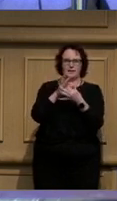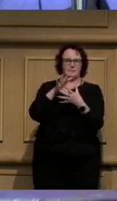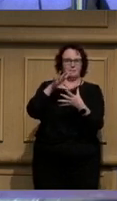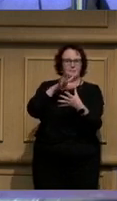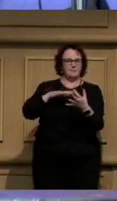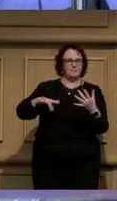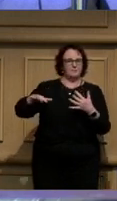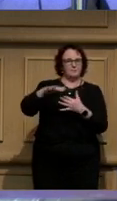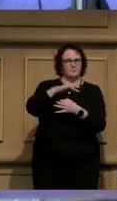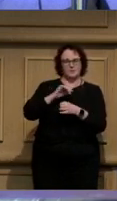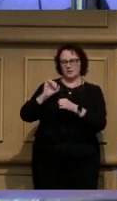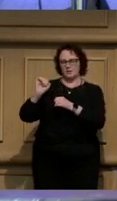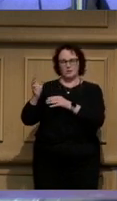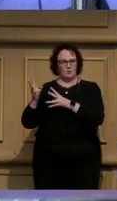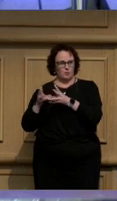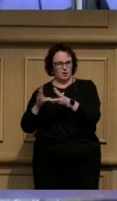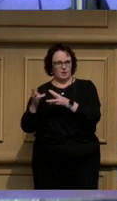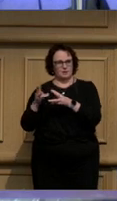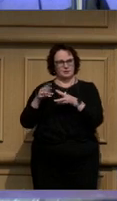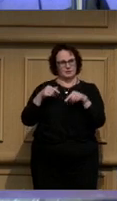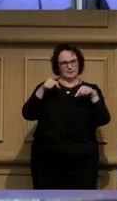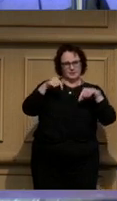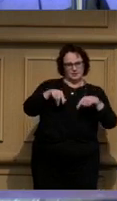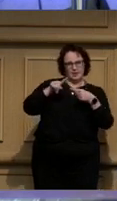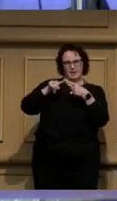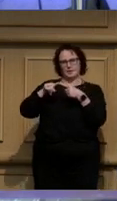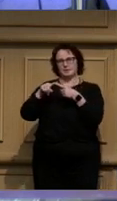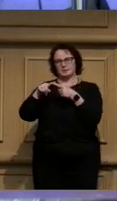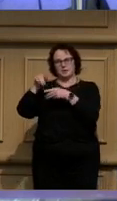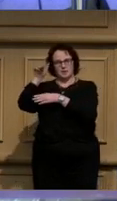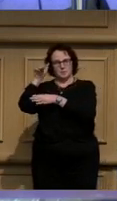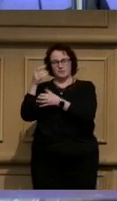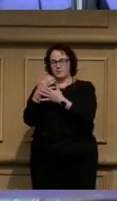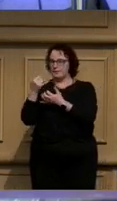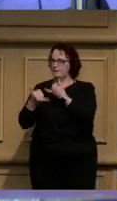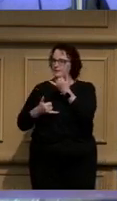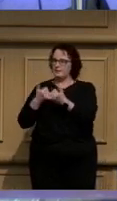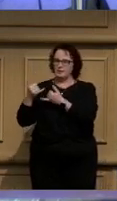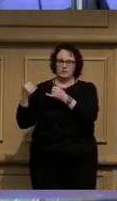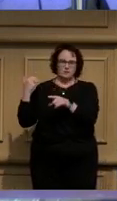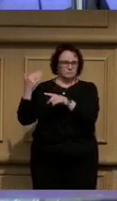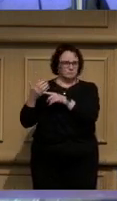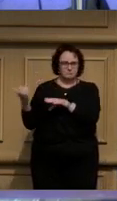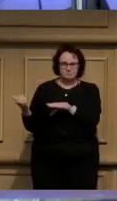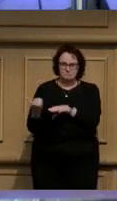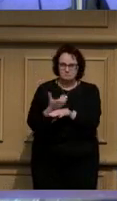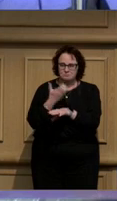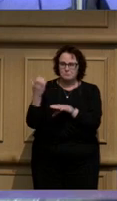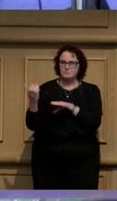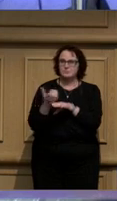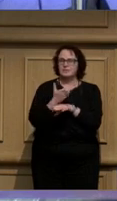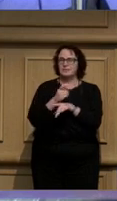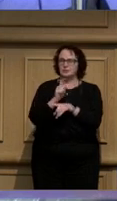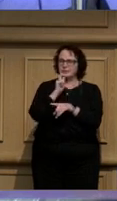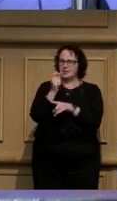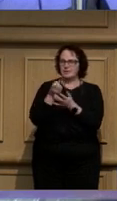on our national stages as well as international stages for many decades now, but continues to tell this